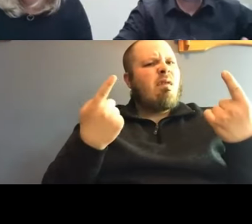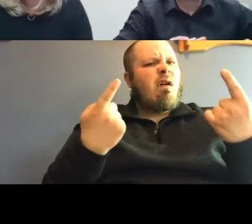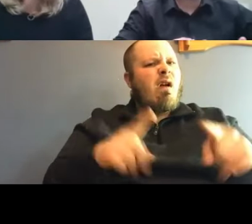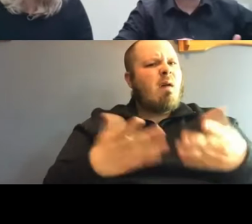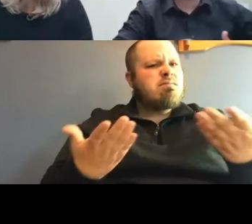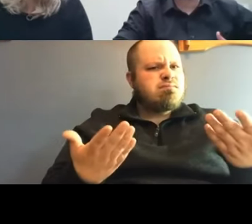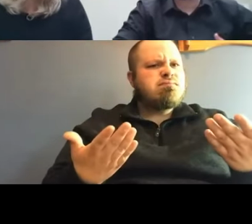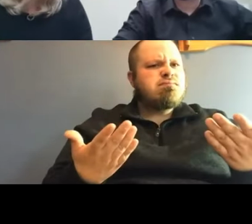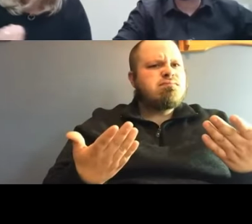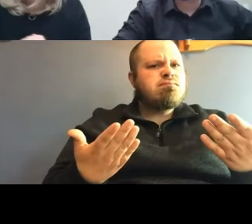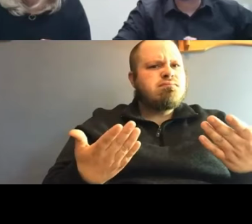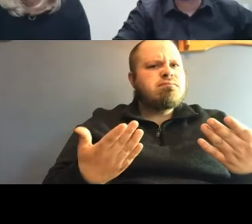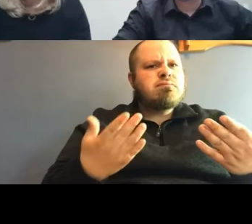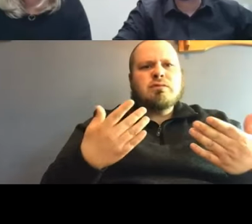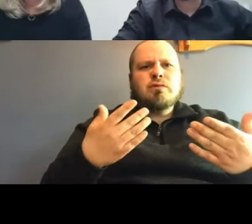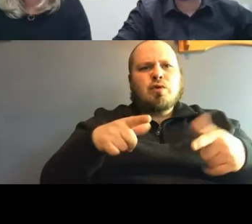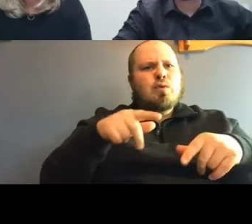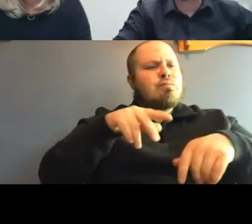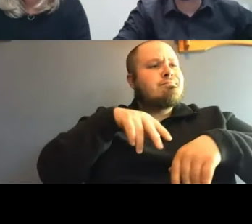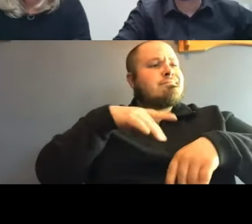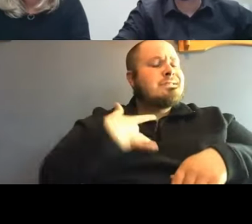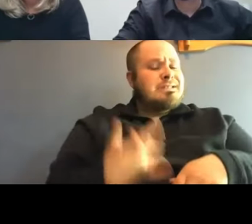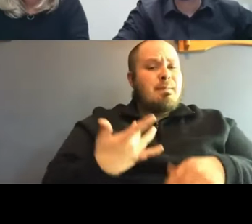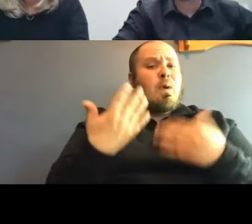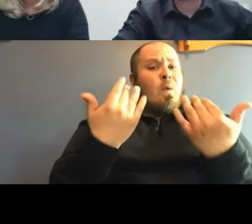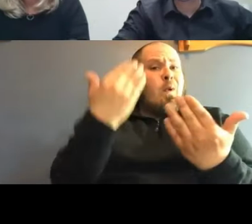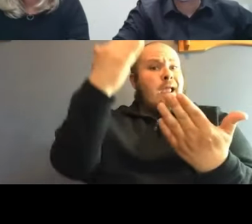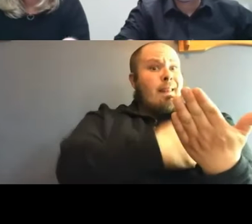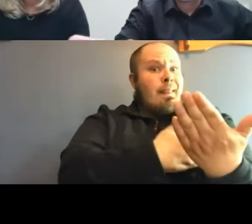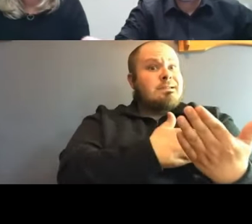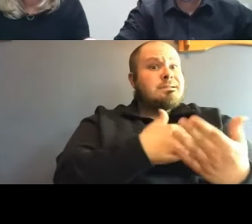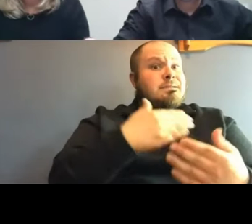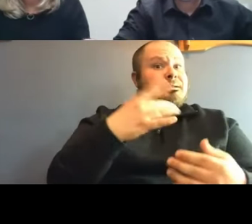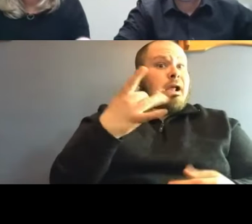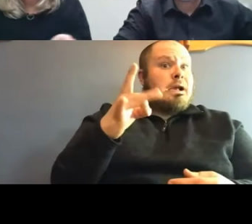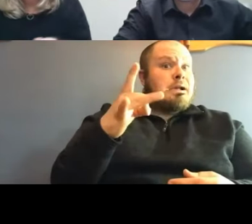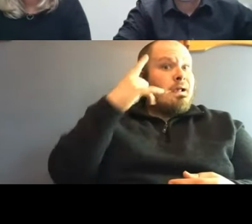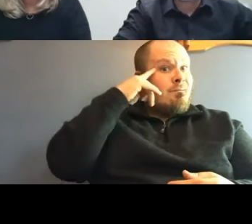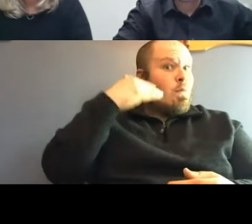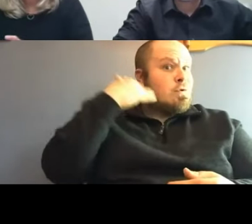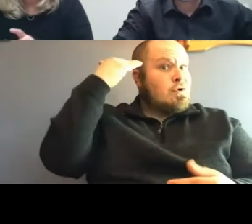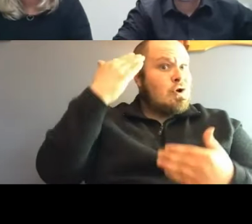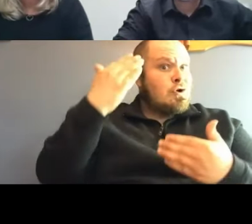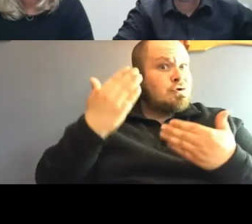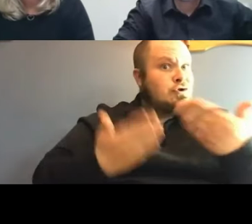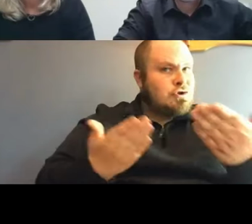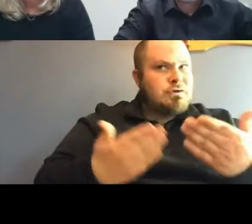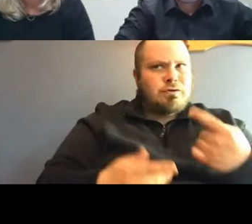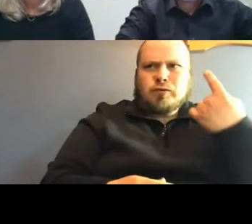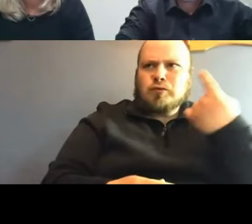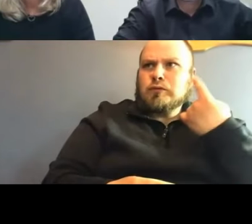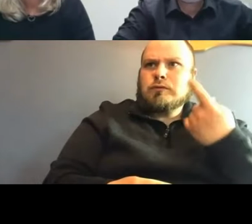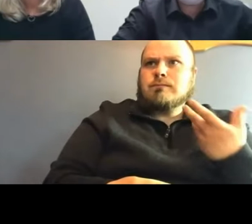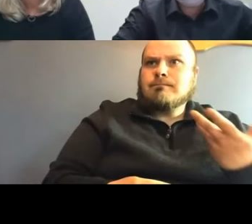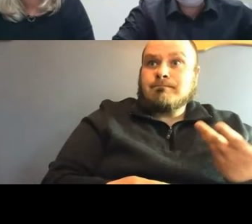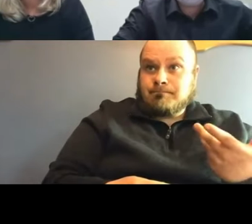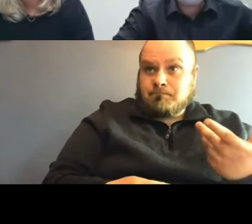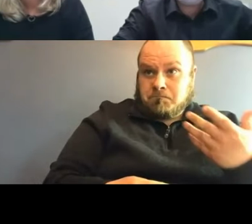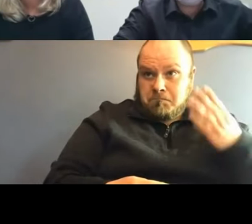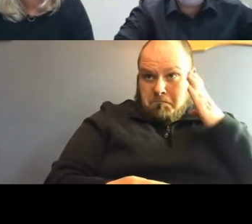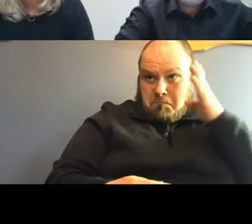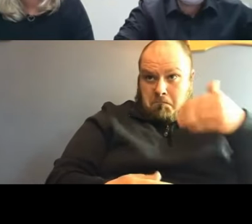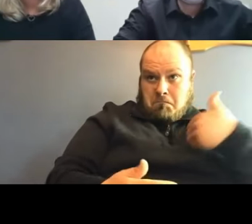Oftentimes, again, if you're just getting on a wait list at 18 for adult services, you're kind of wondering, well, am I going to be able to have